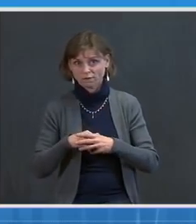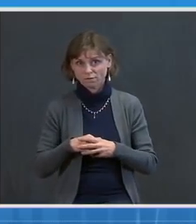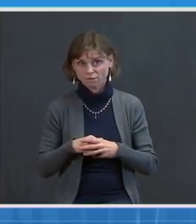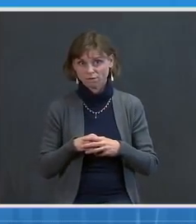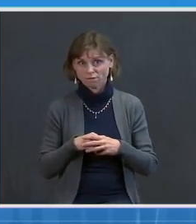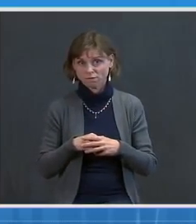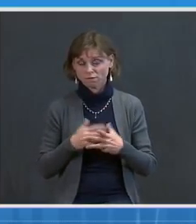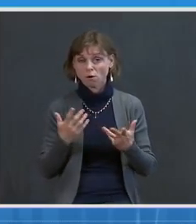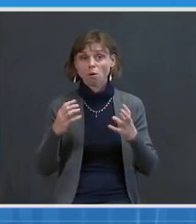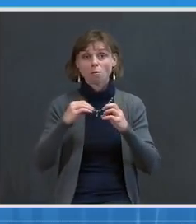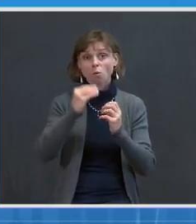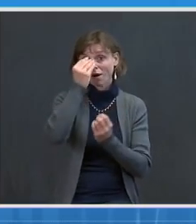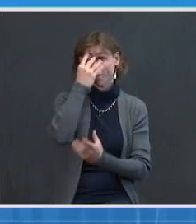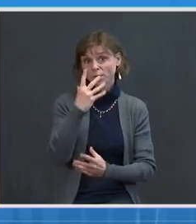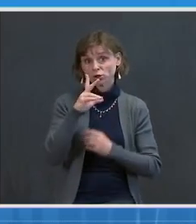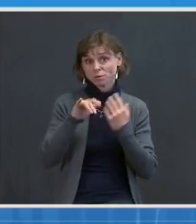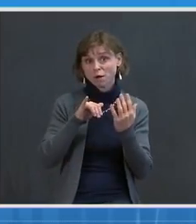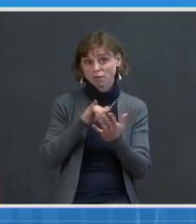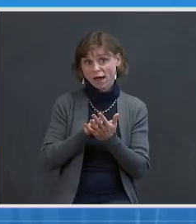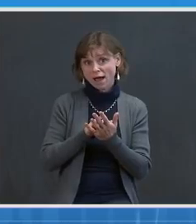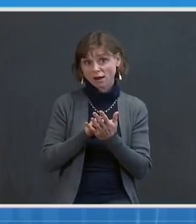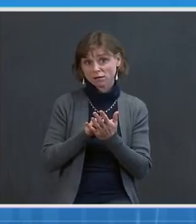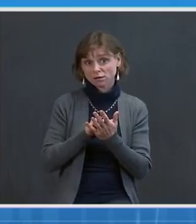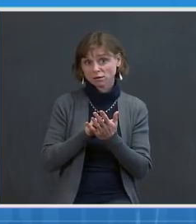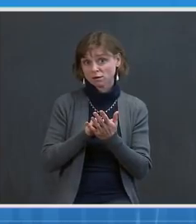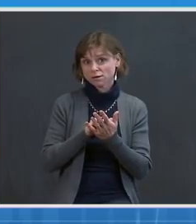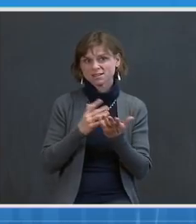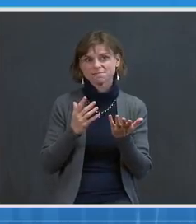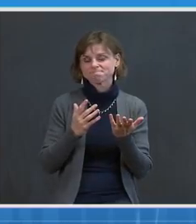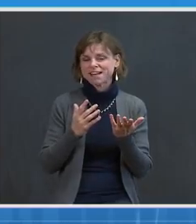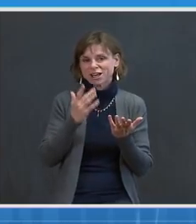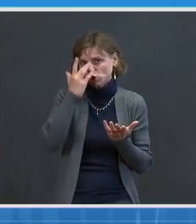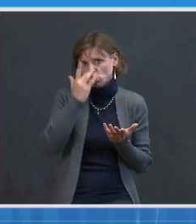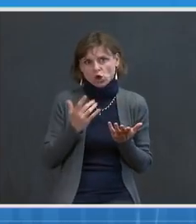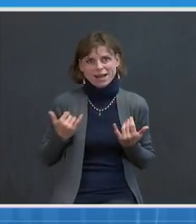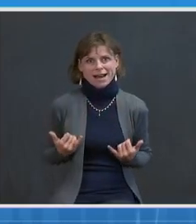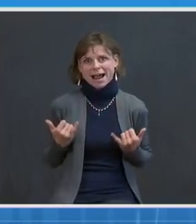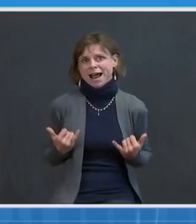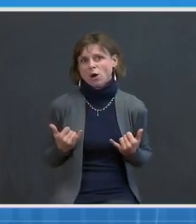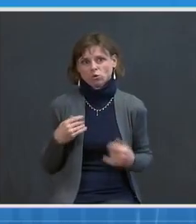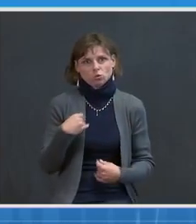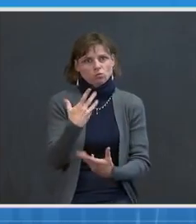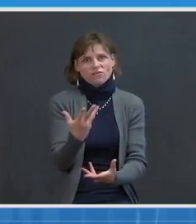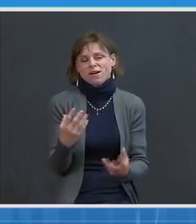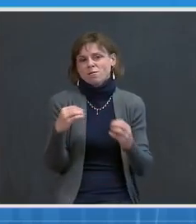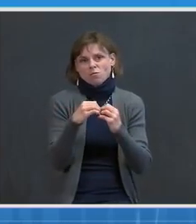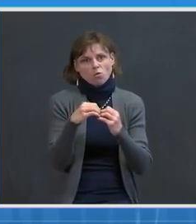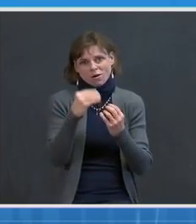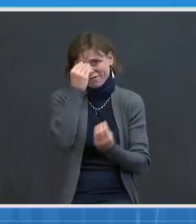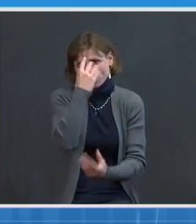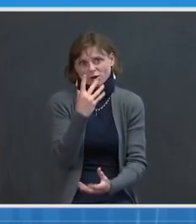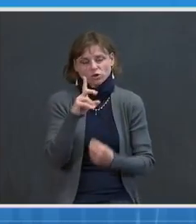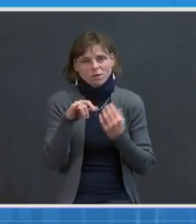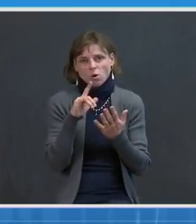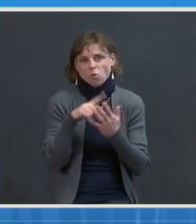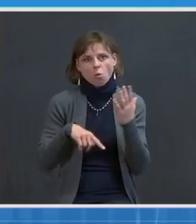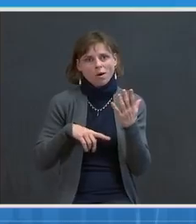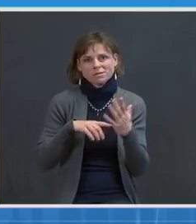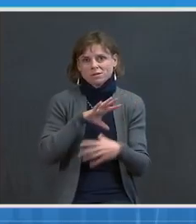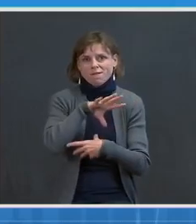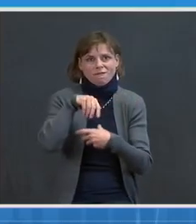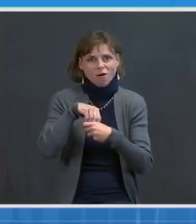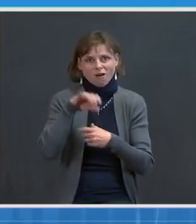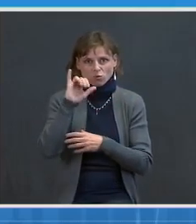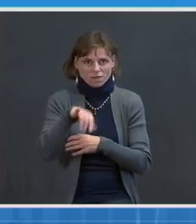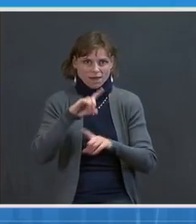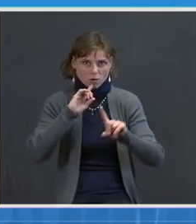more details about that. It's too premature to provide you more details about what the content of that is